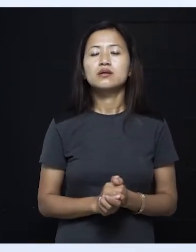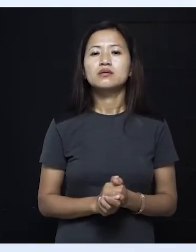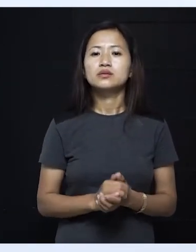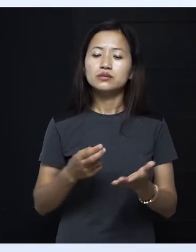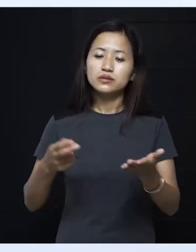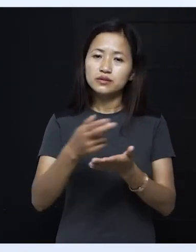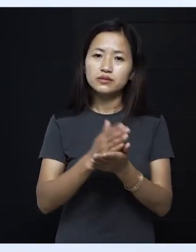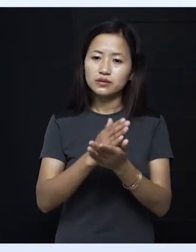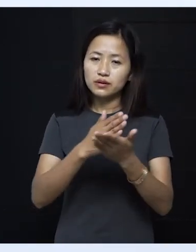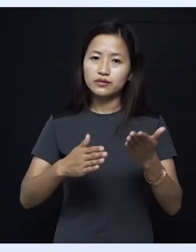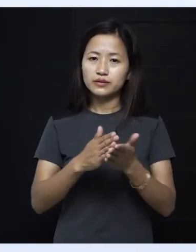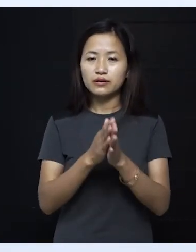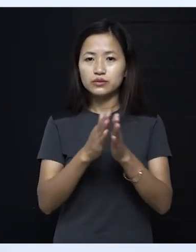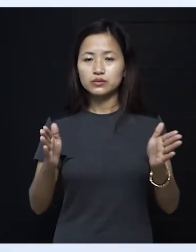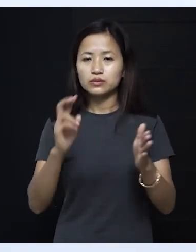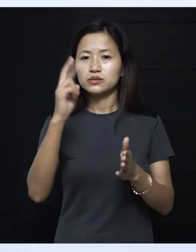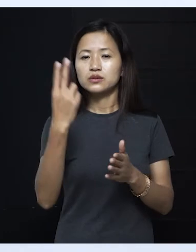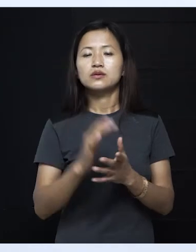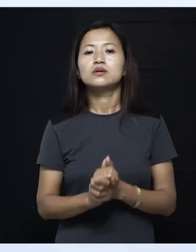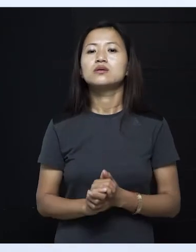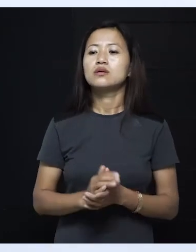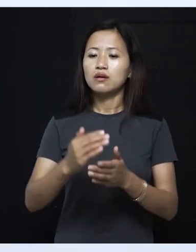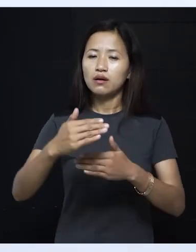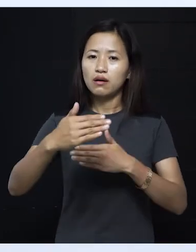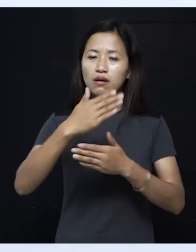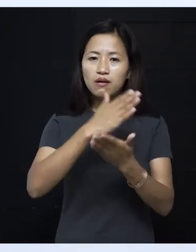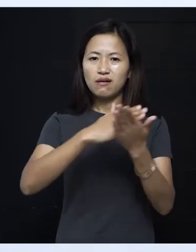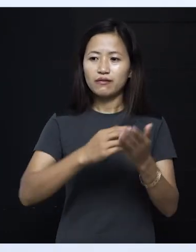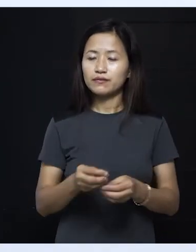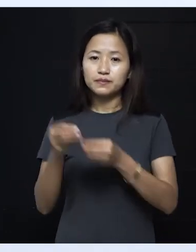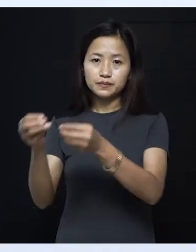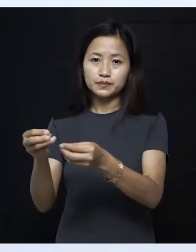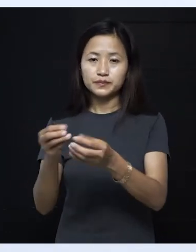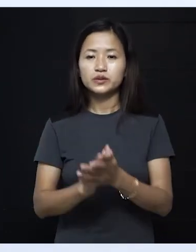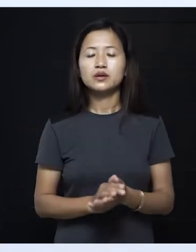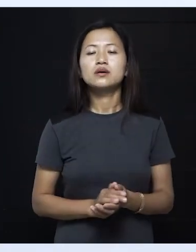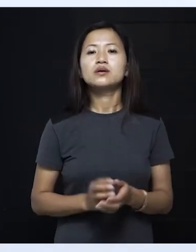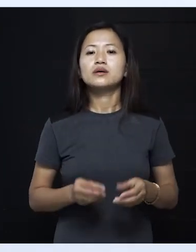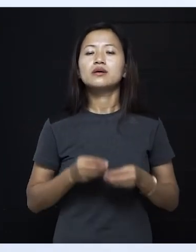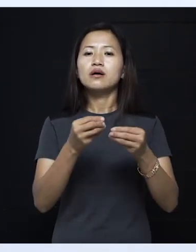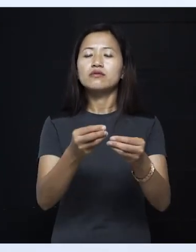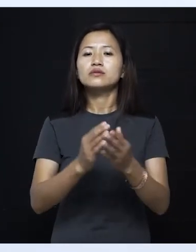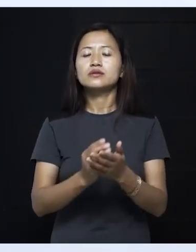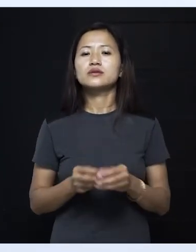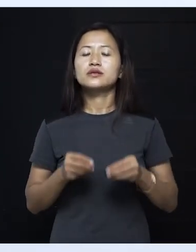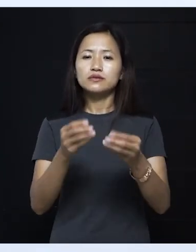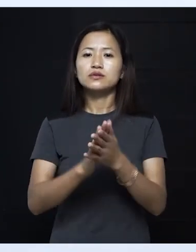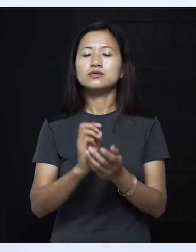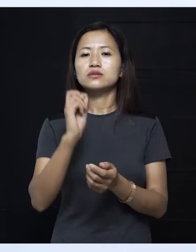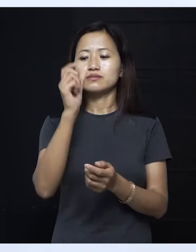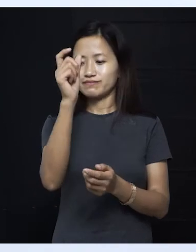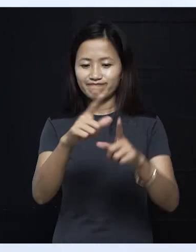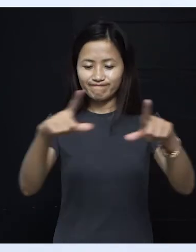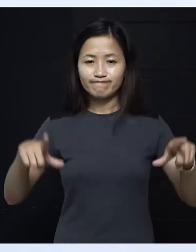During harvest, they will divide their harvest into two. Half they will take it, half they will give it to the landlord. So that system